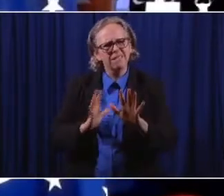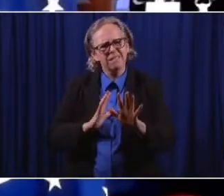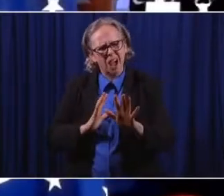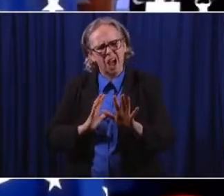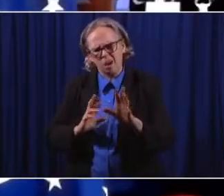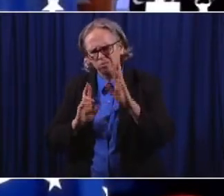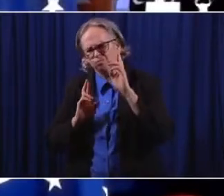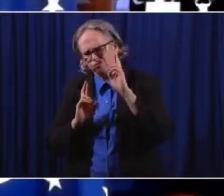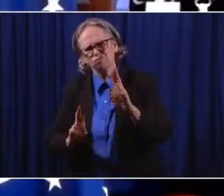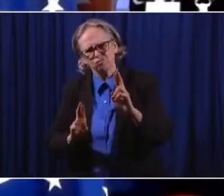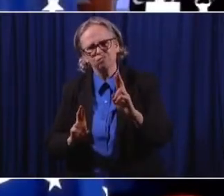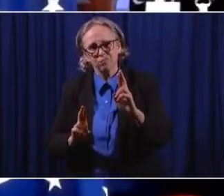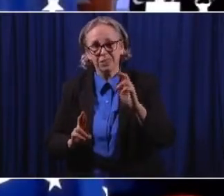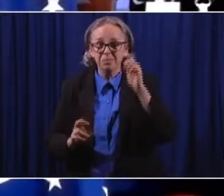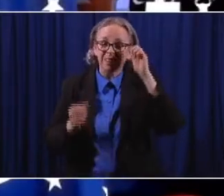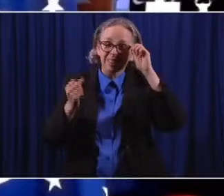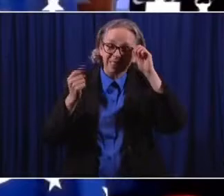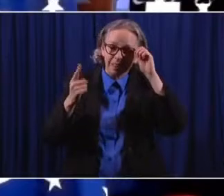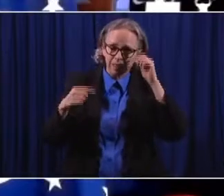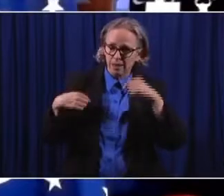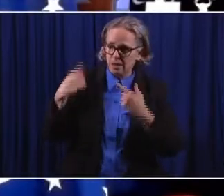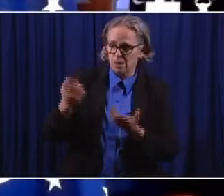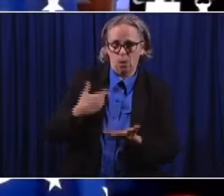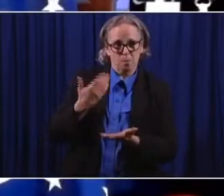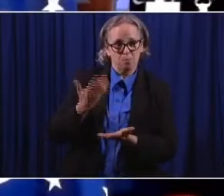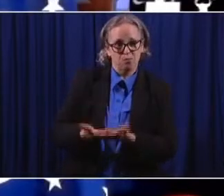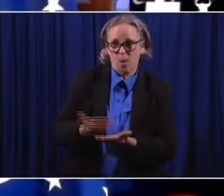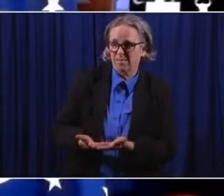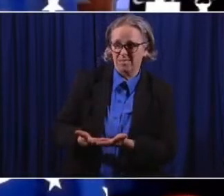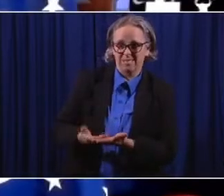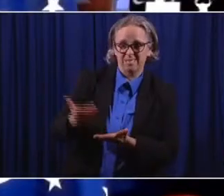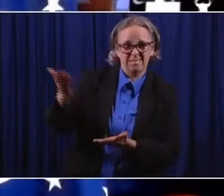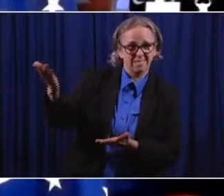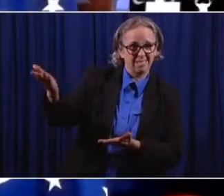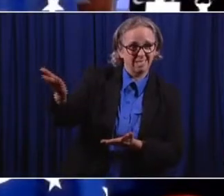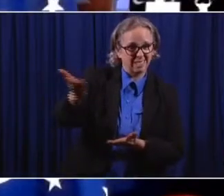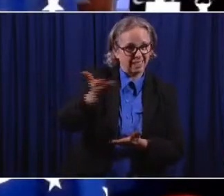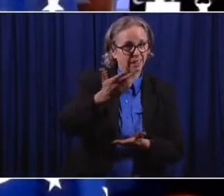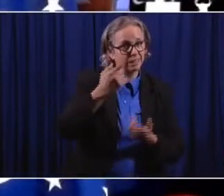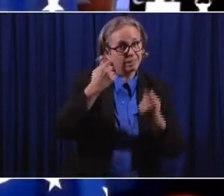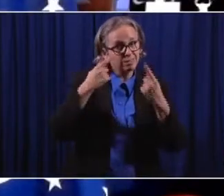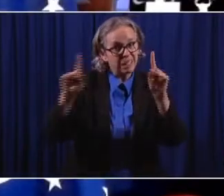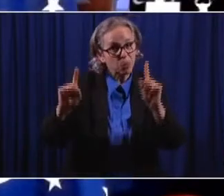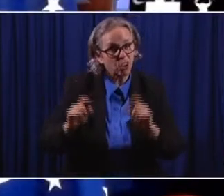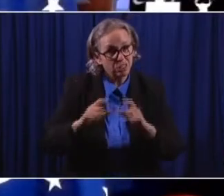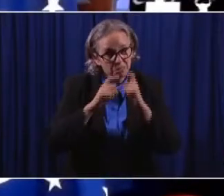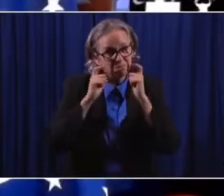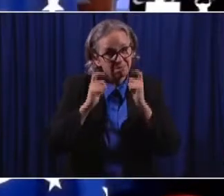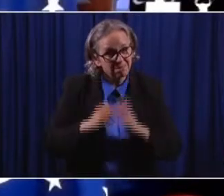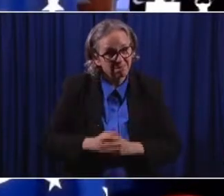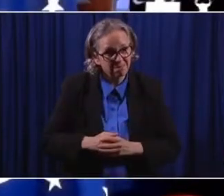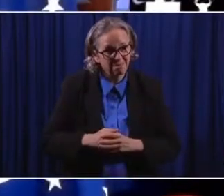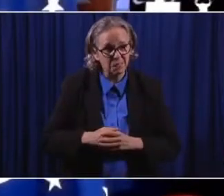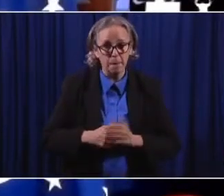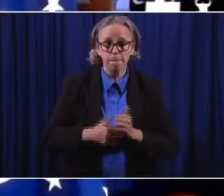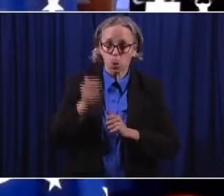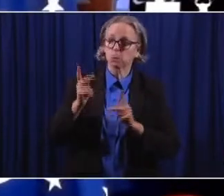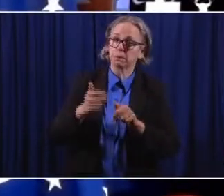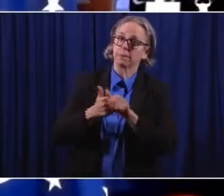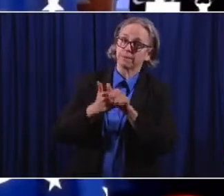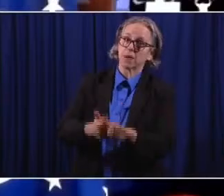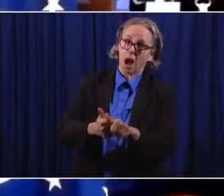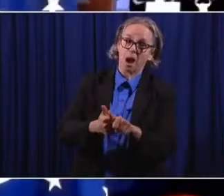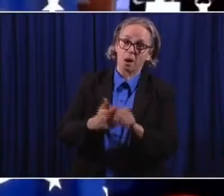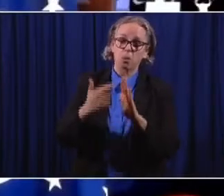had success because we've been able to convince most people, and most people are following the rules and